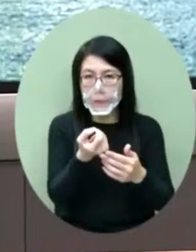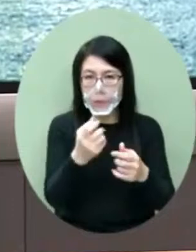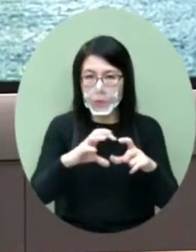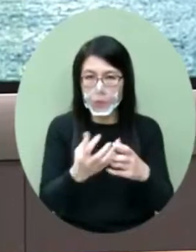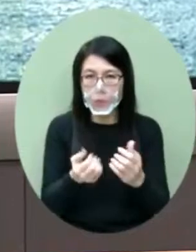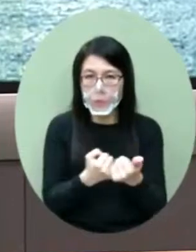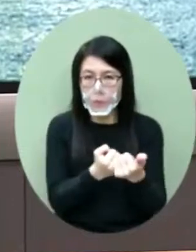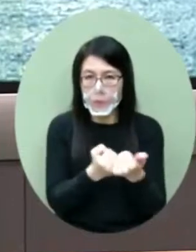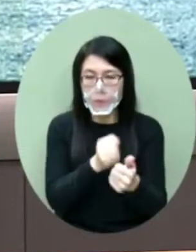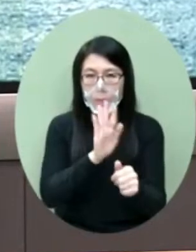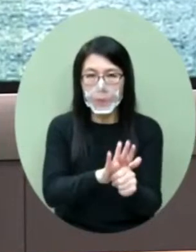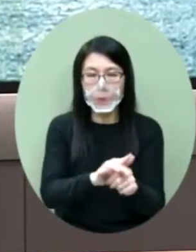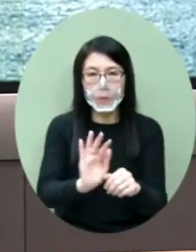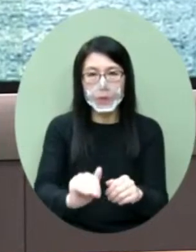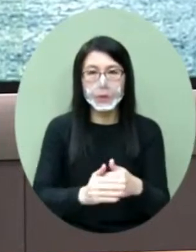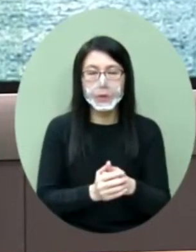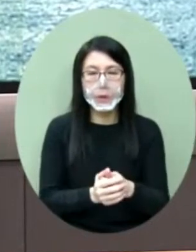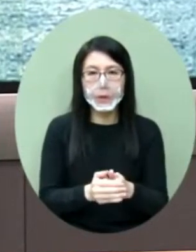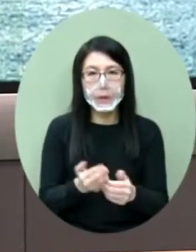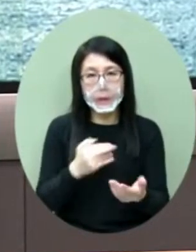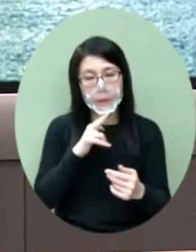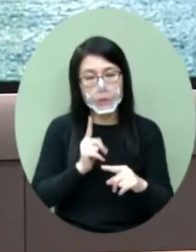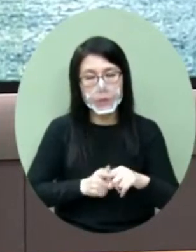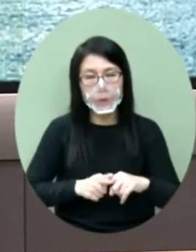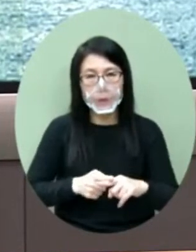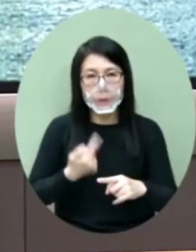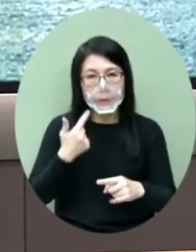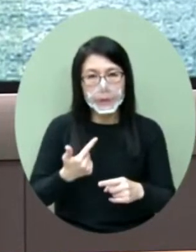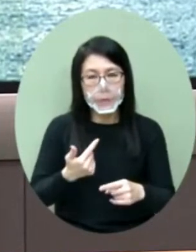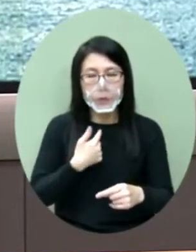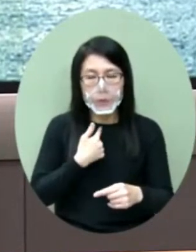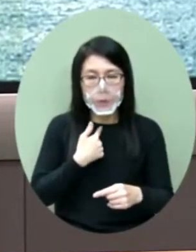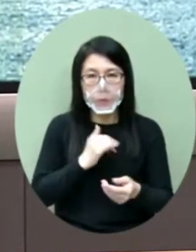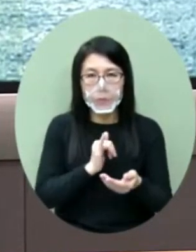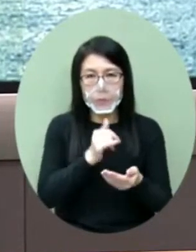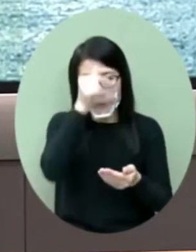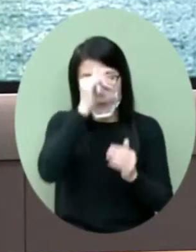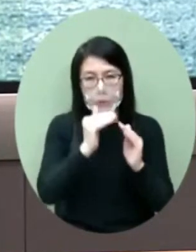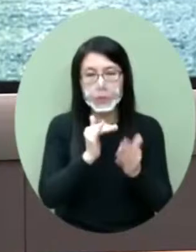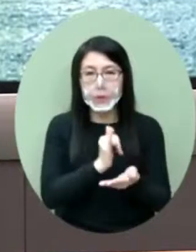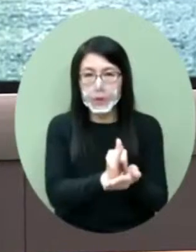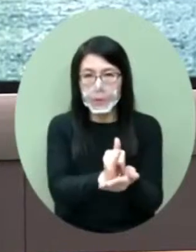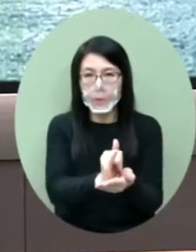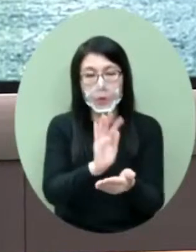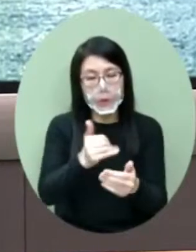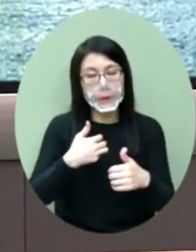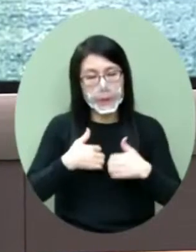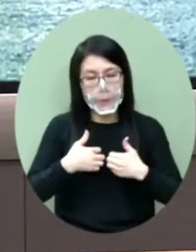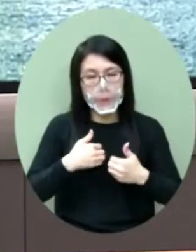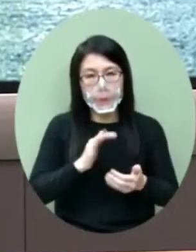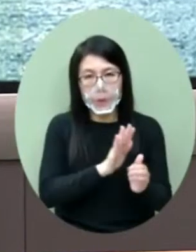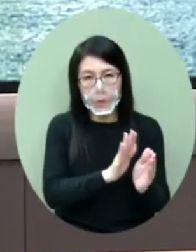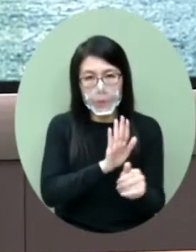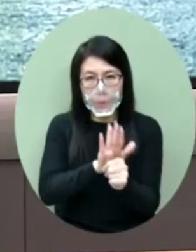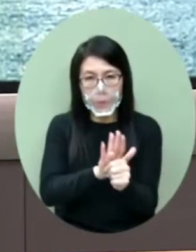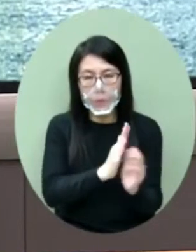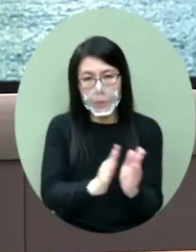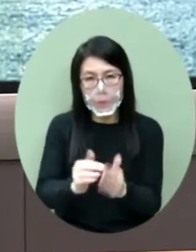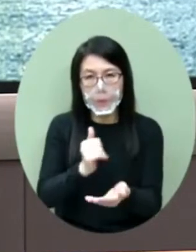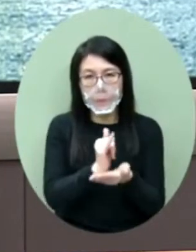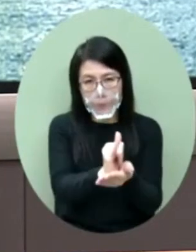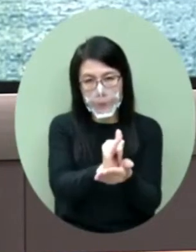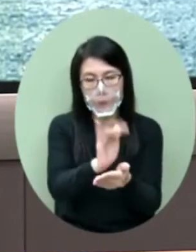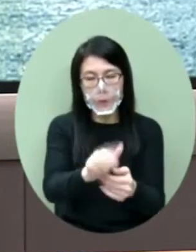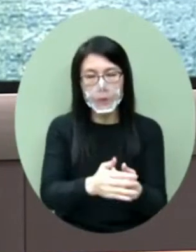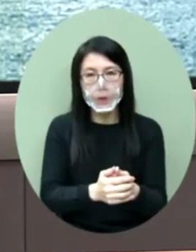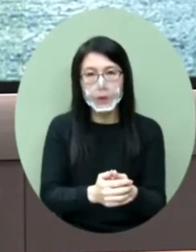our community assessment team are providing support. For the severe cases, they need to be admitted, and they can be admitted